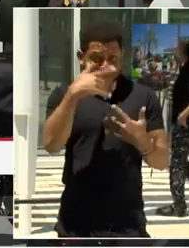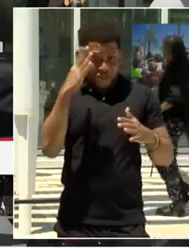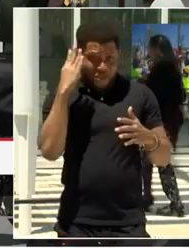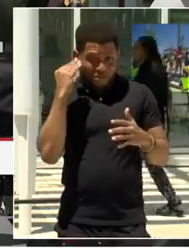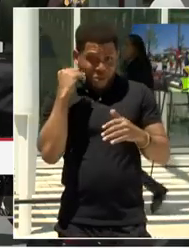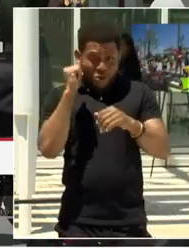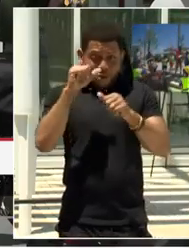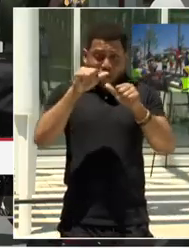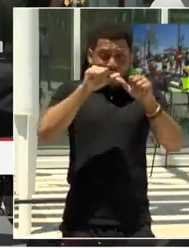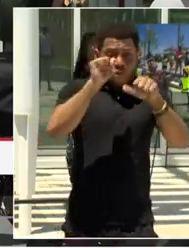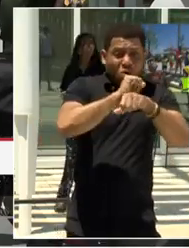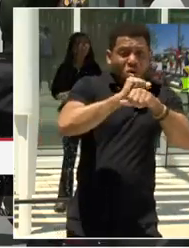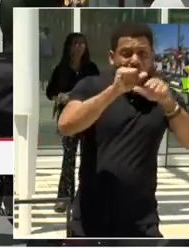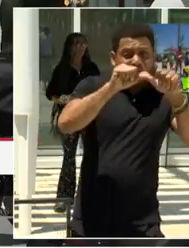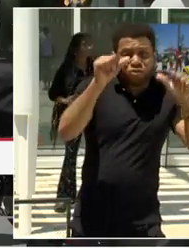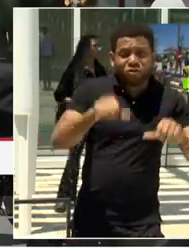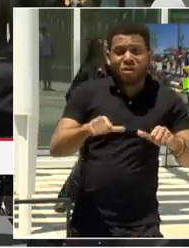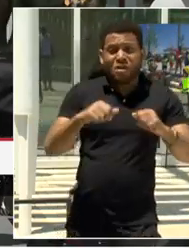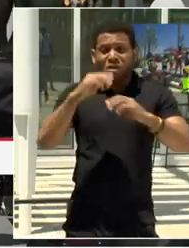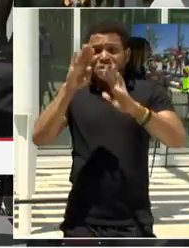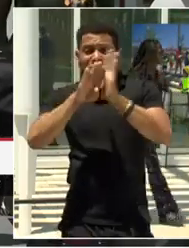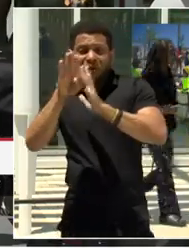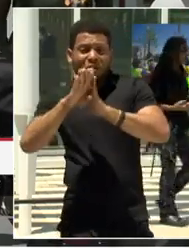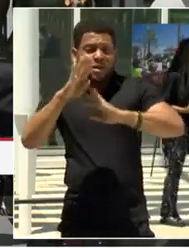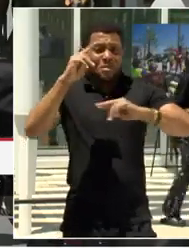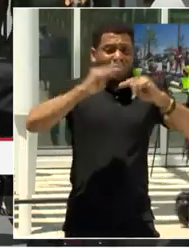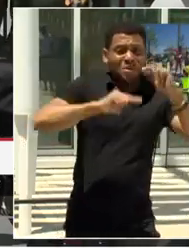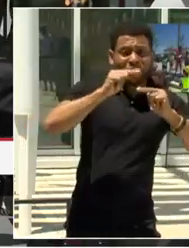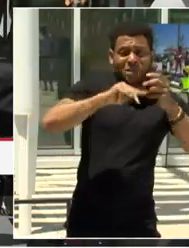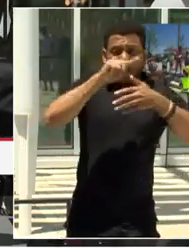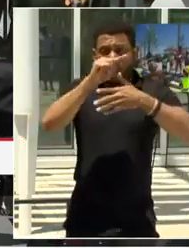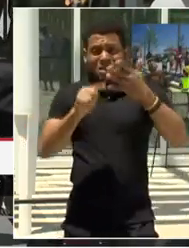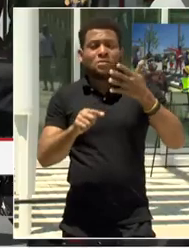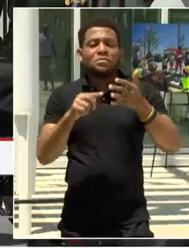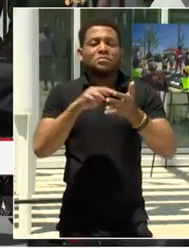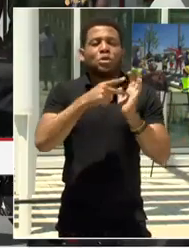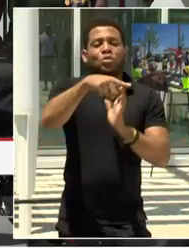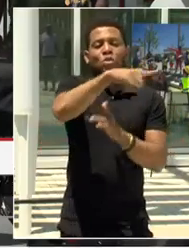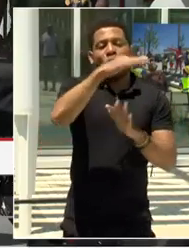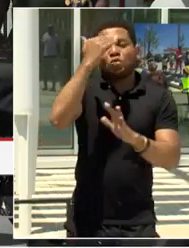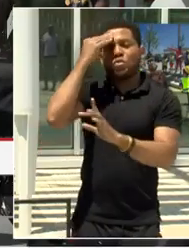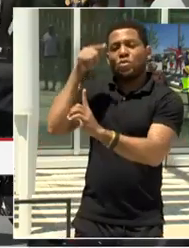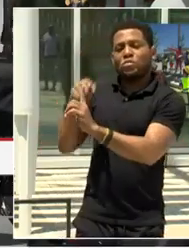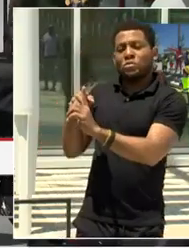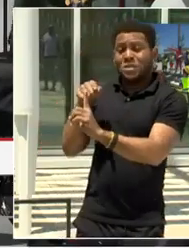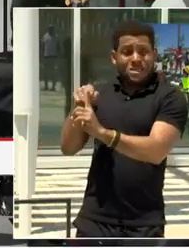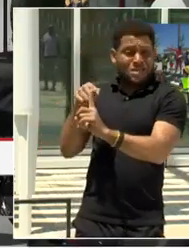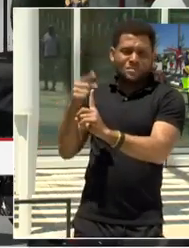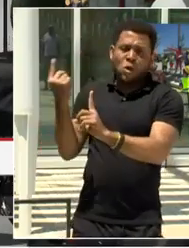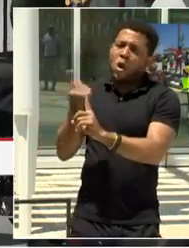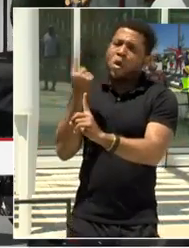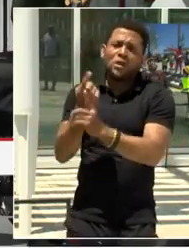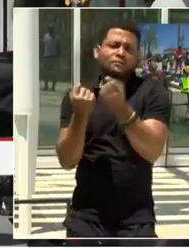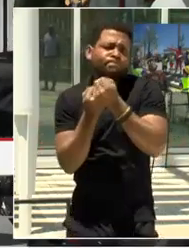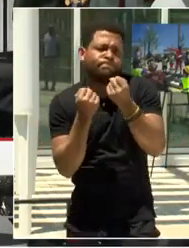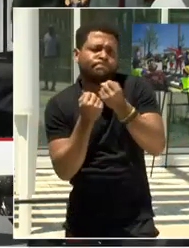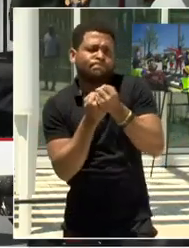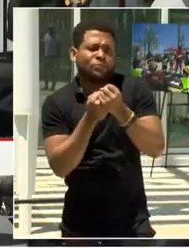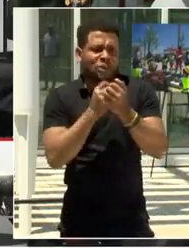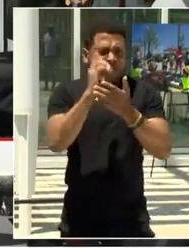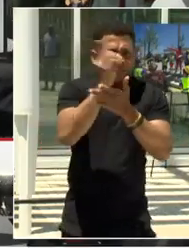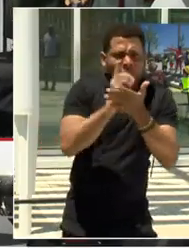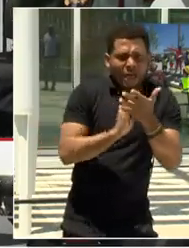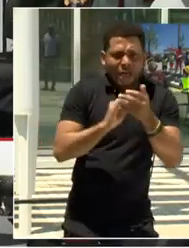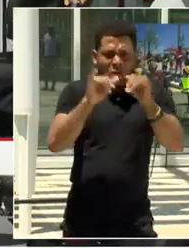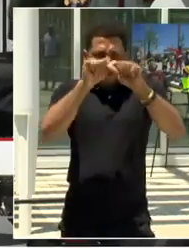heart and soul into this development for more than 10 years to ensure that it has moved forward and reflected what the community wanted, and we are seeing